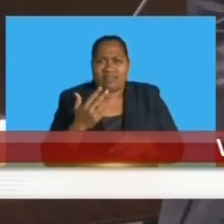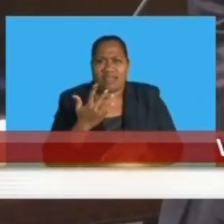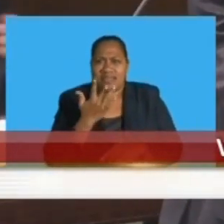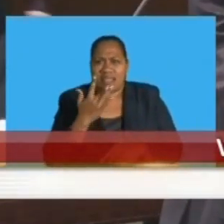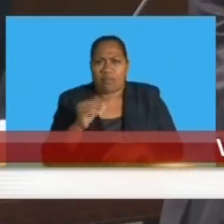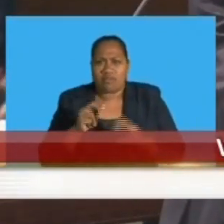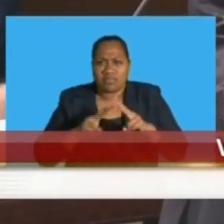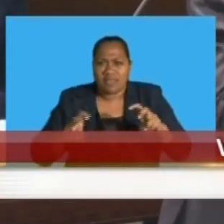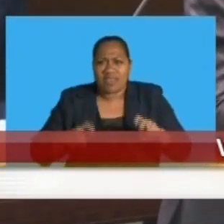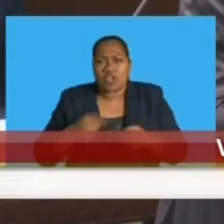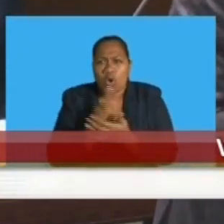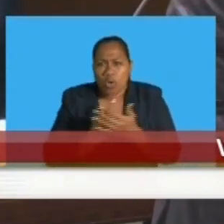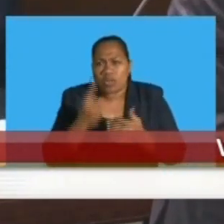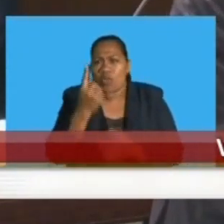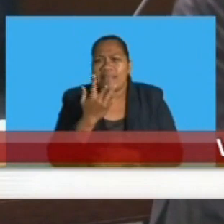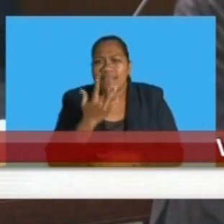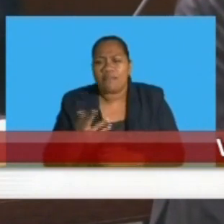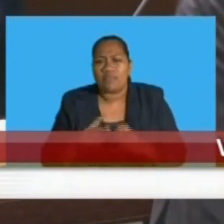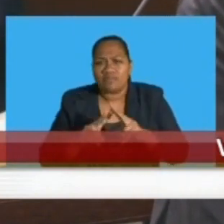is what